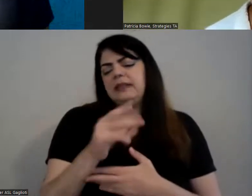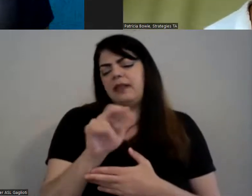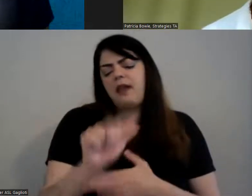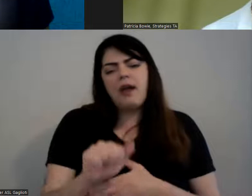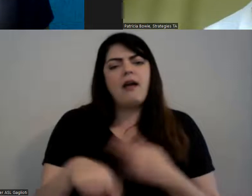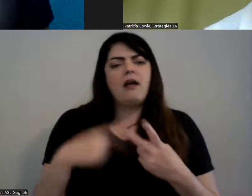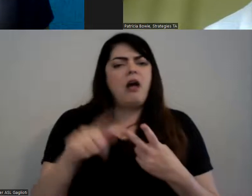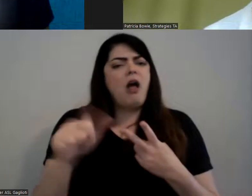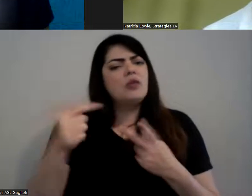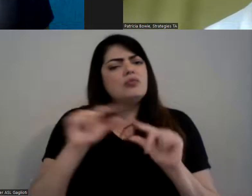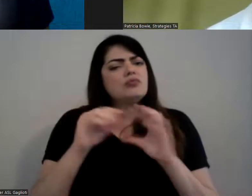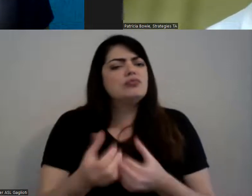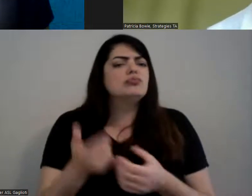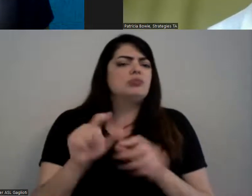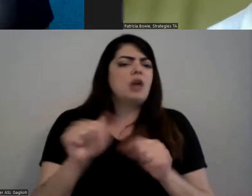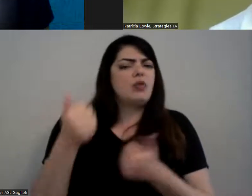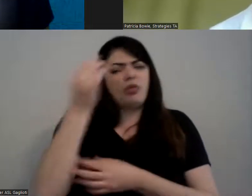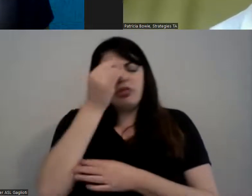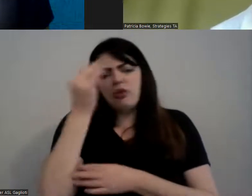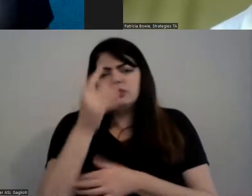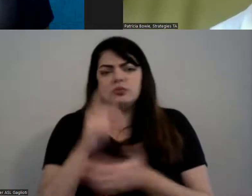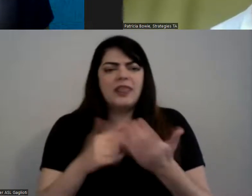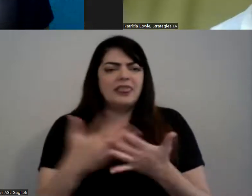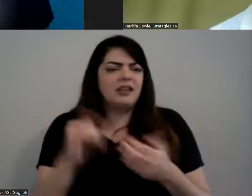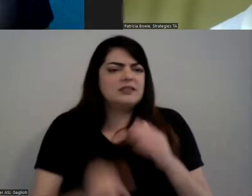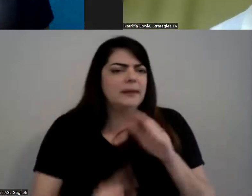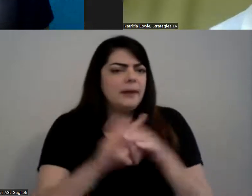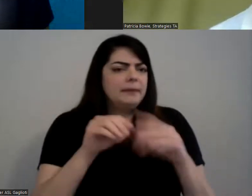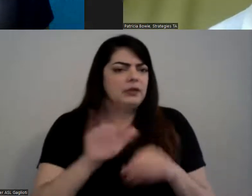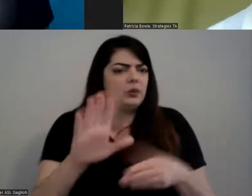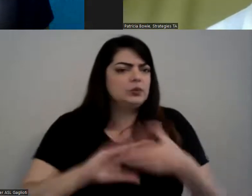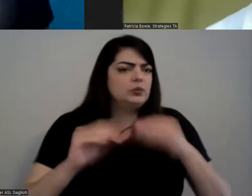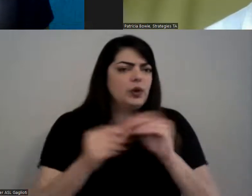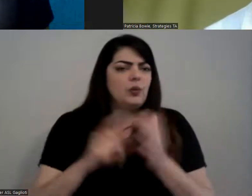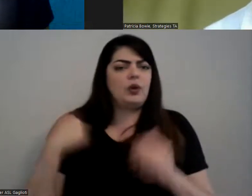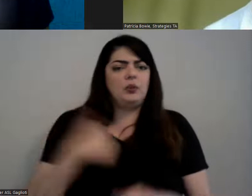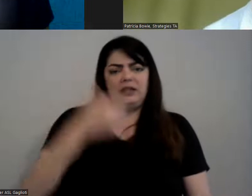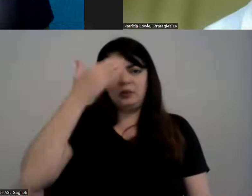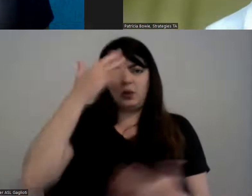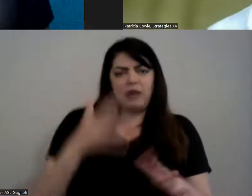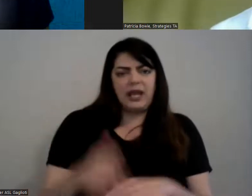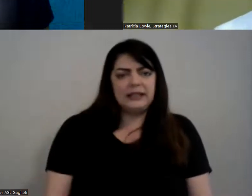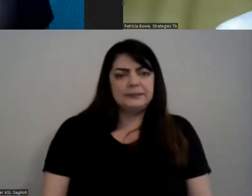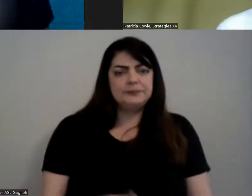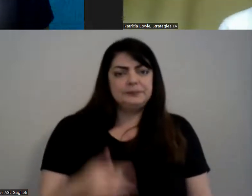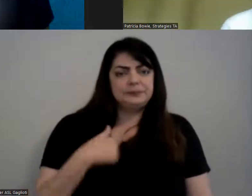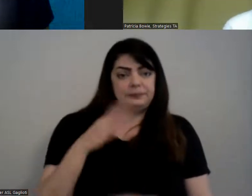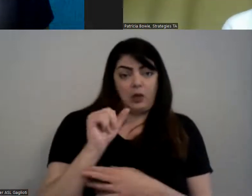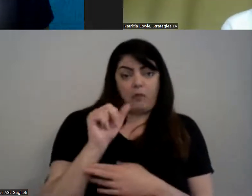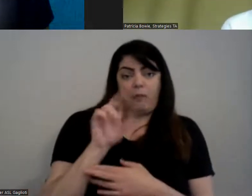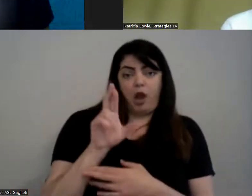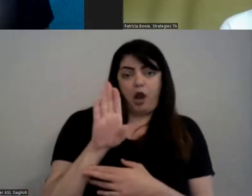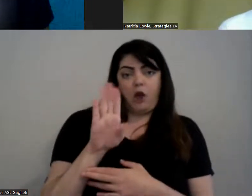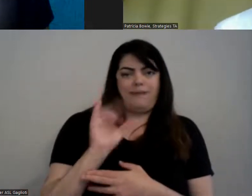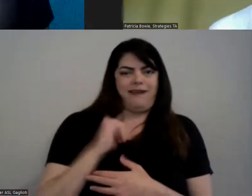your stories? What do we know about this already? I took a bunch of notes for group 6, so I can